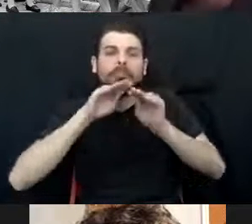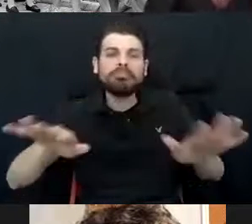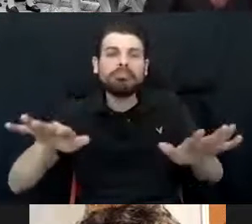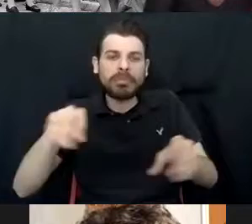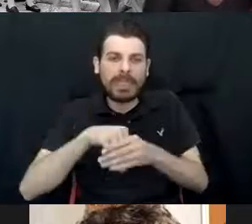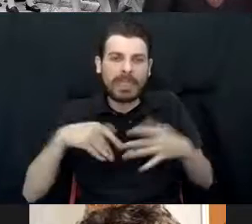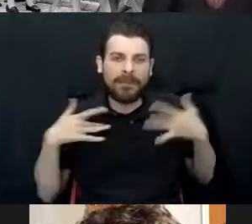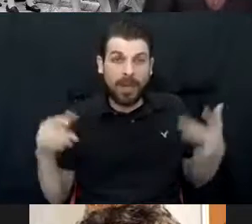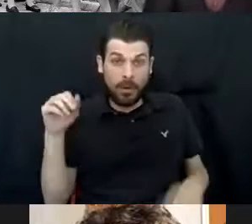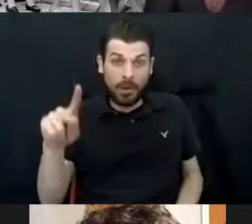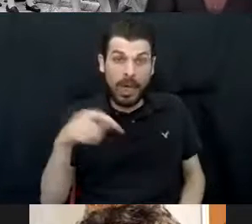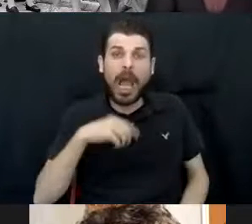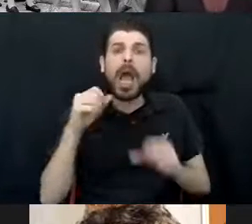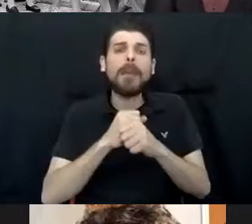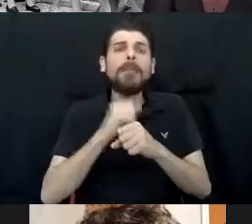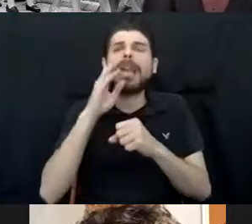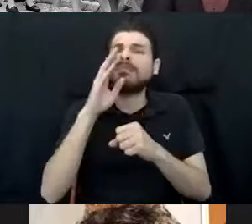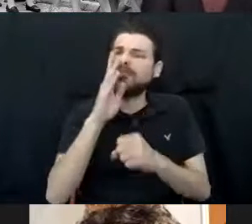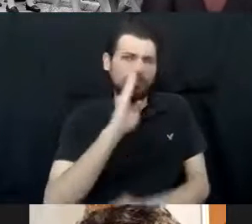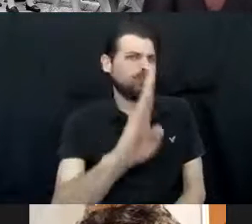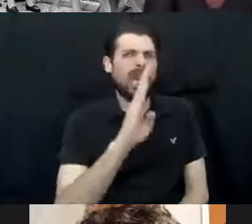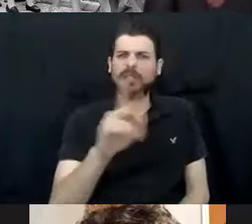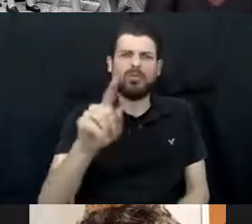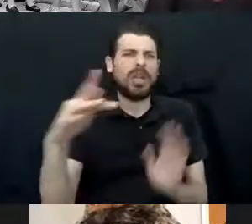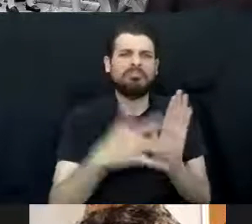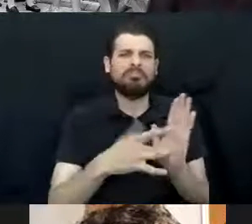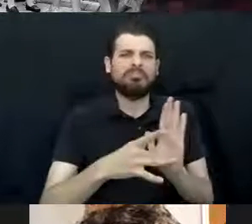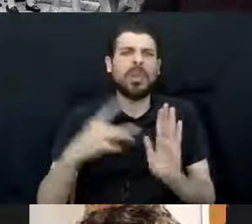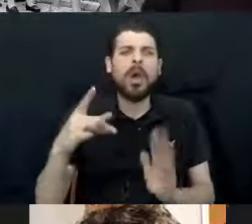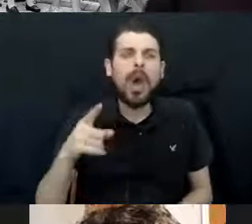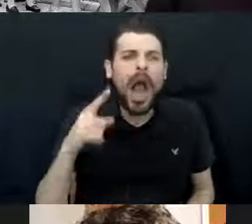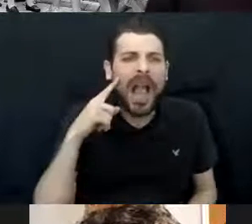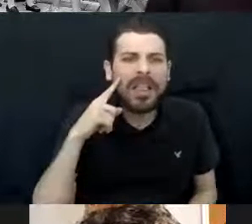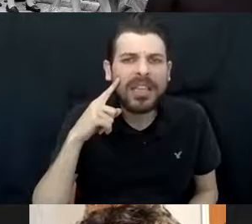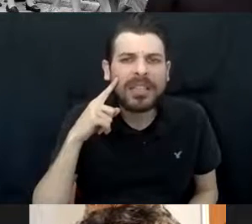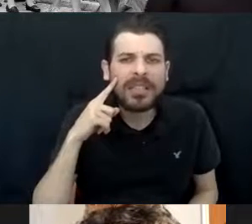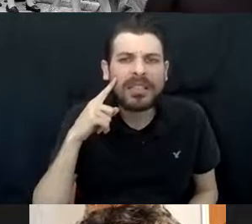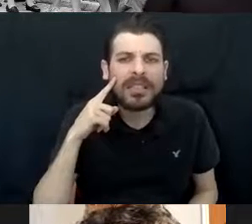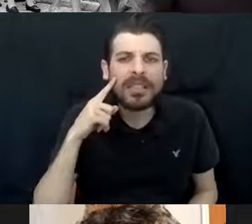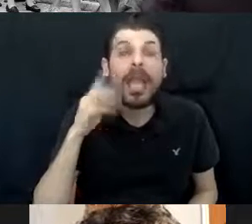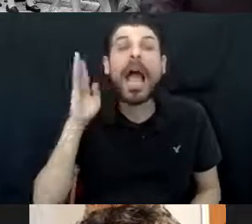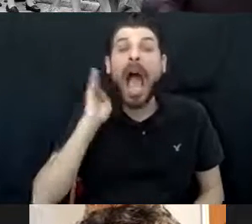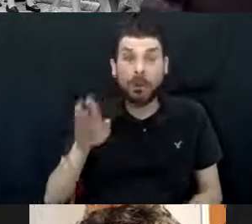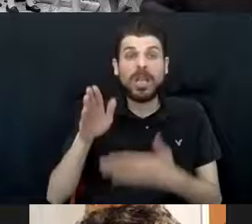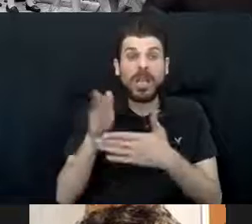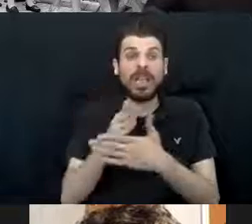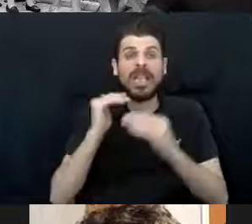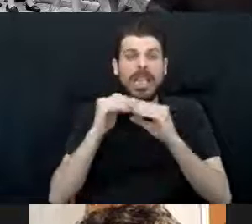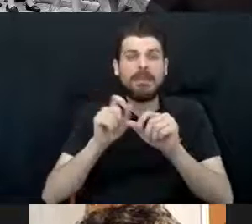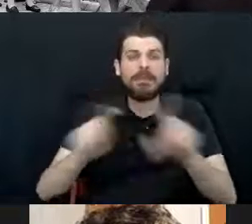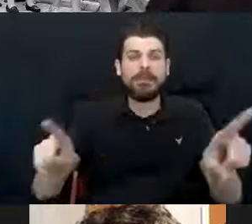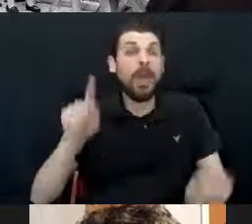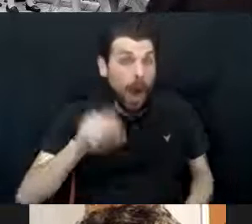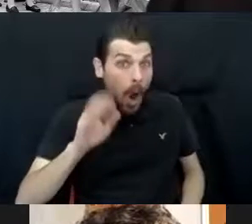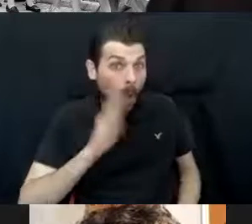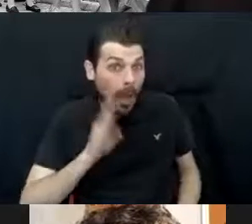I made it directly for this one so that Karen and LaRhonda can track them. Oh, Ty's doing it. We're going to send it out right afterwards. Okay. She's getting ready